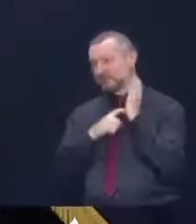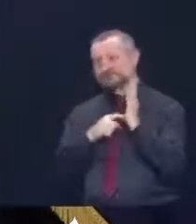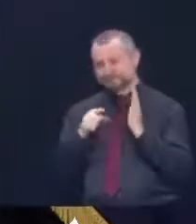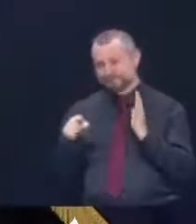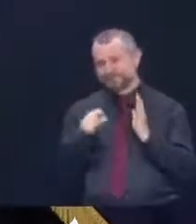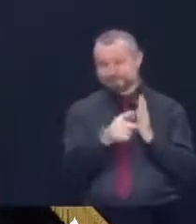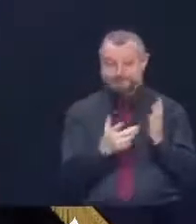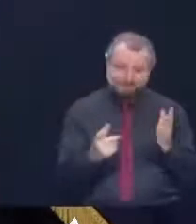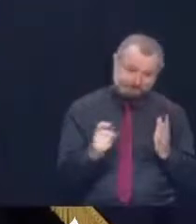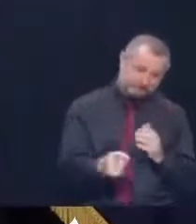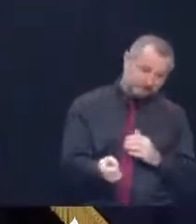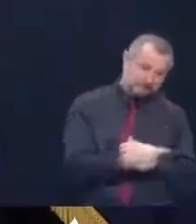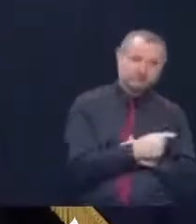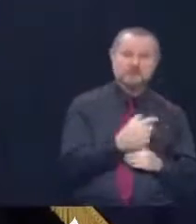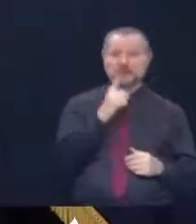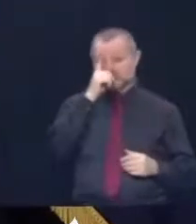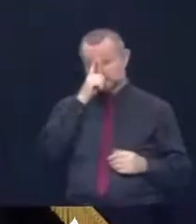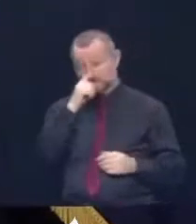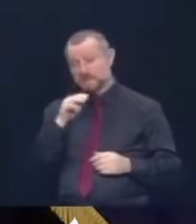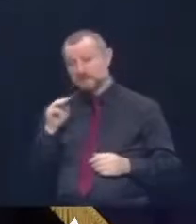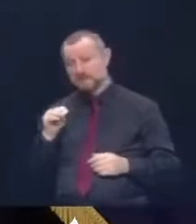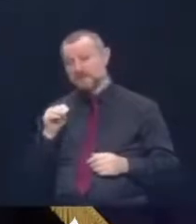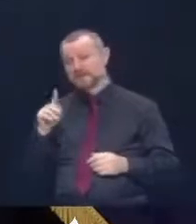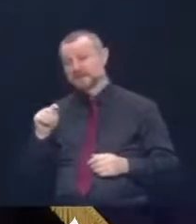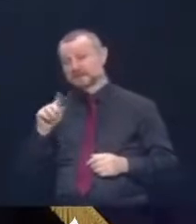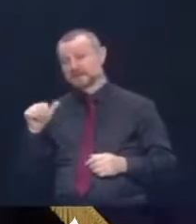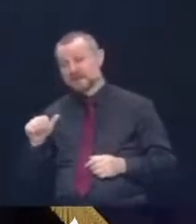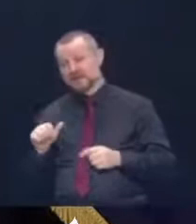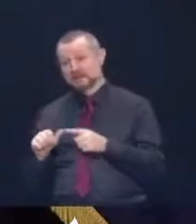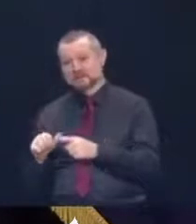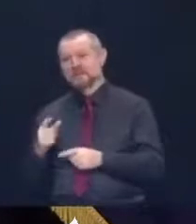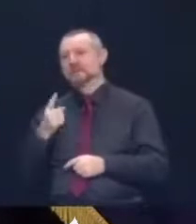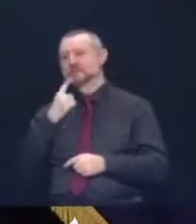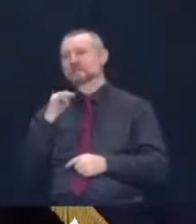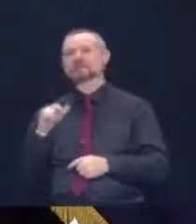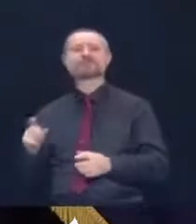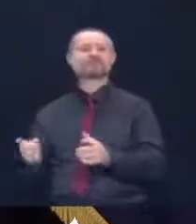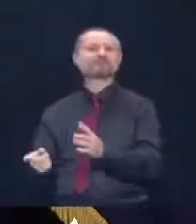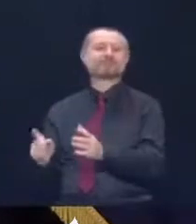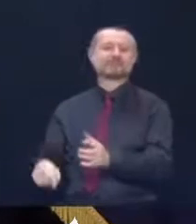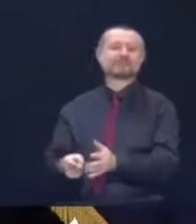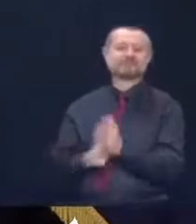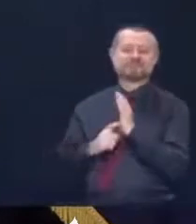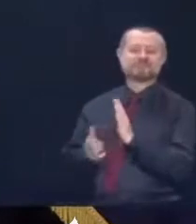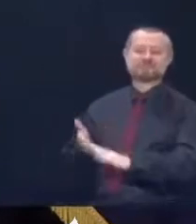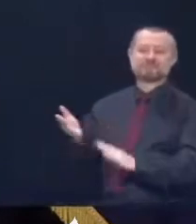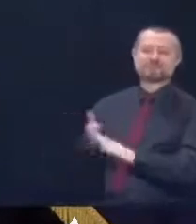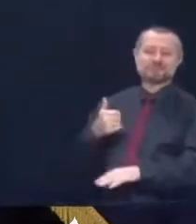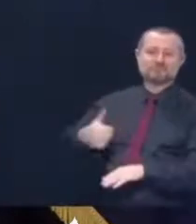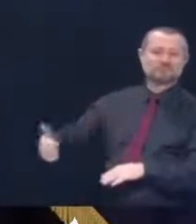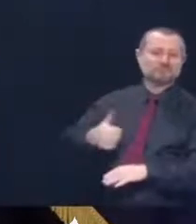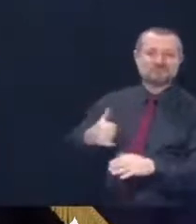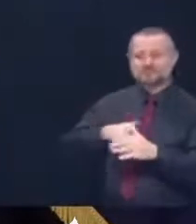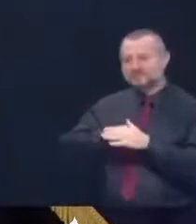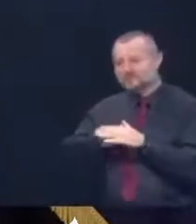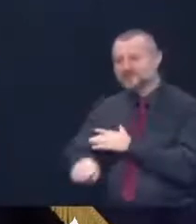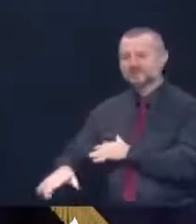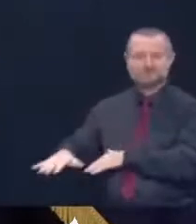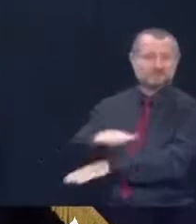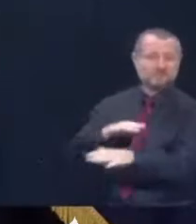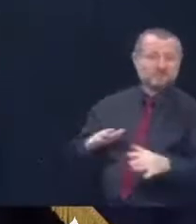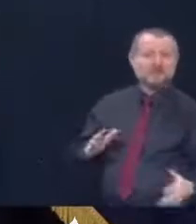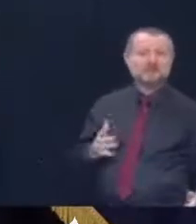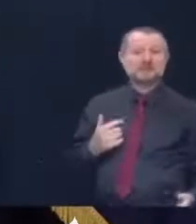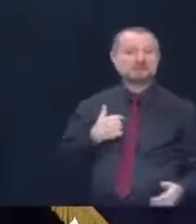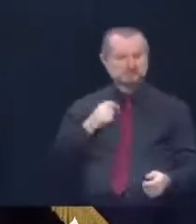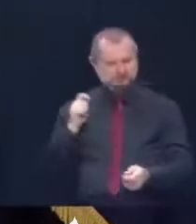The MTA, we said we're going to keep operating the MTA, and this is how we're going to do it, and